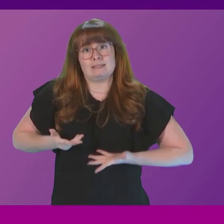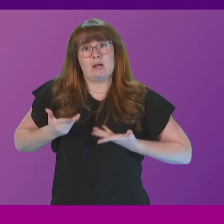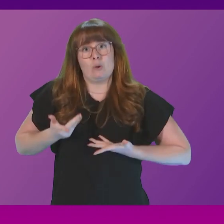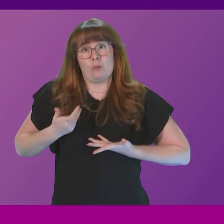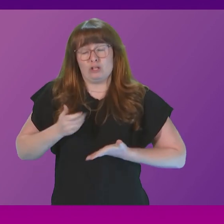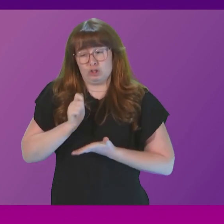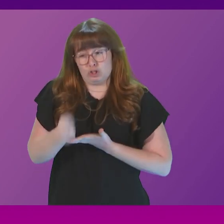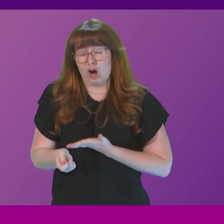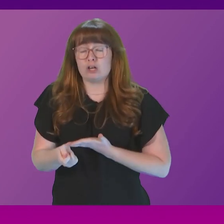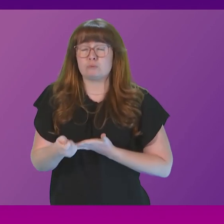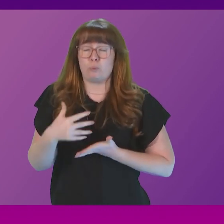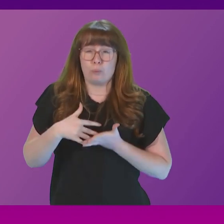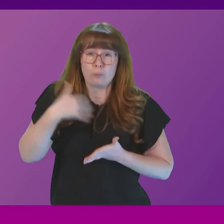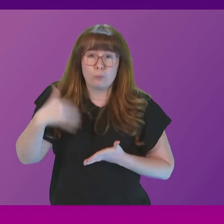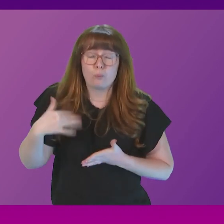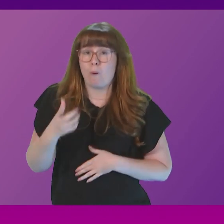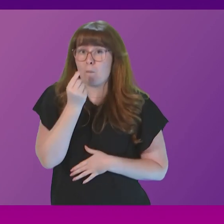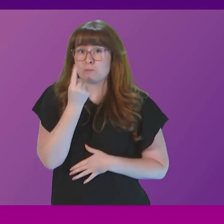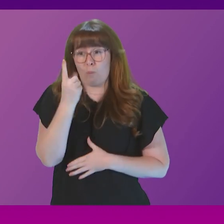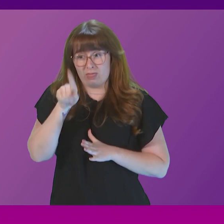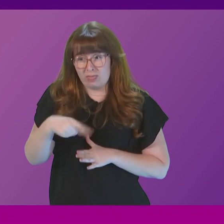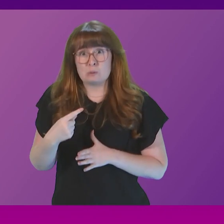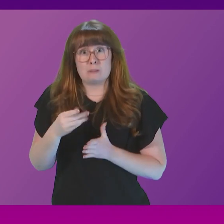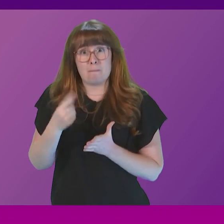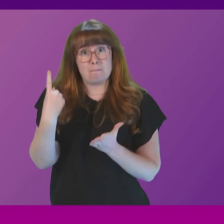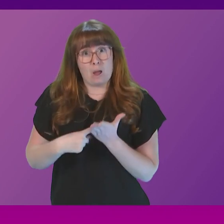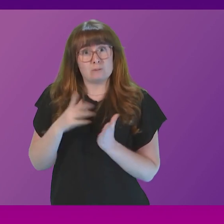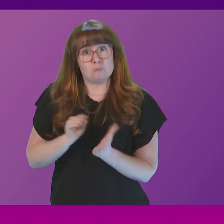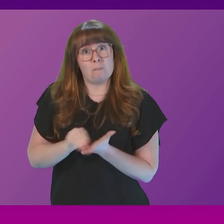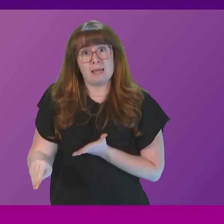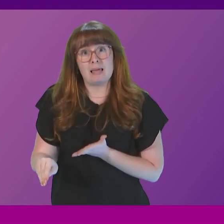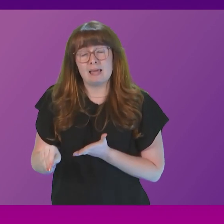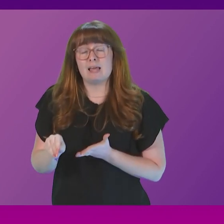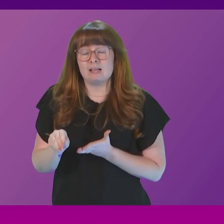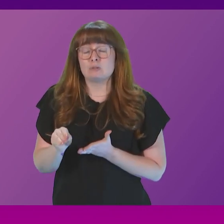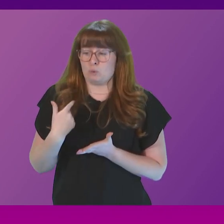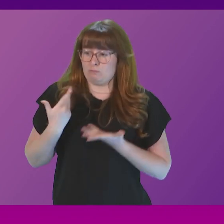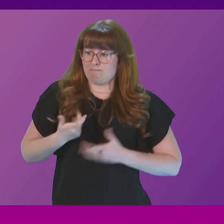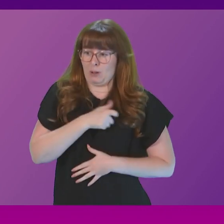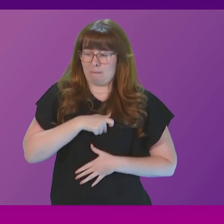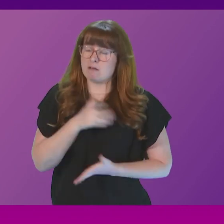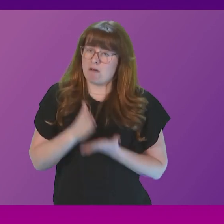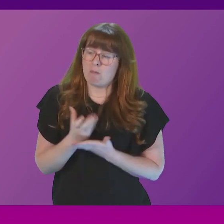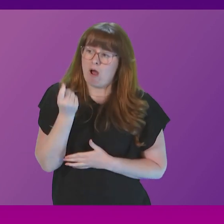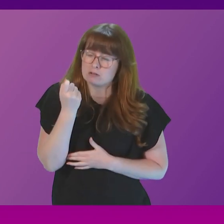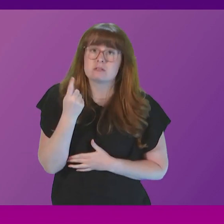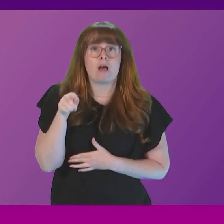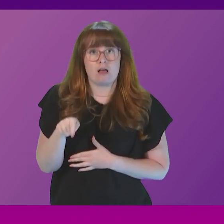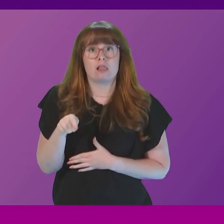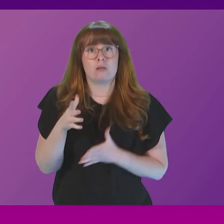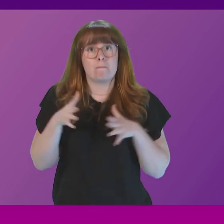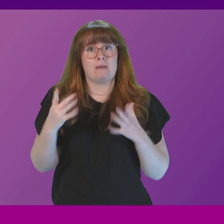being charged potentially thousands of pounds for this. So while the committee understands that this is a matter